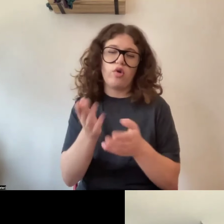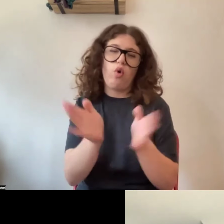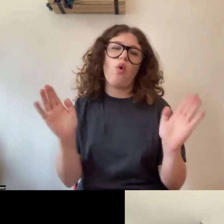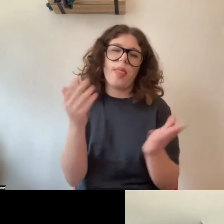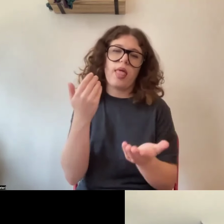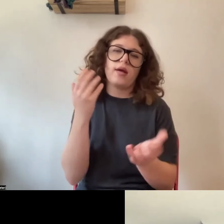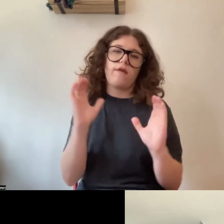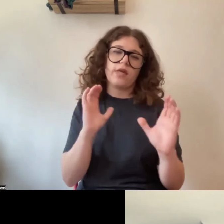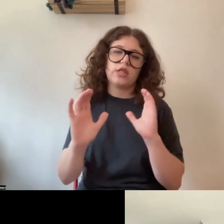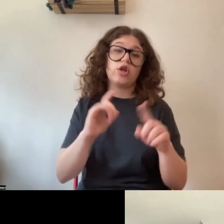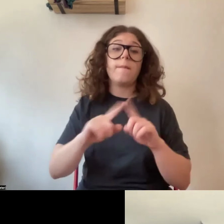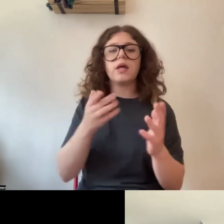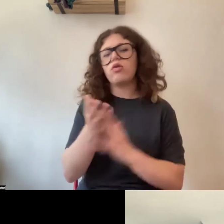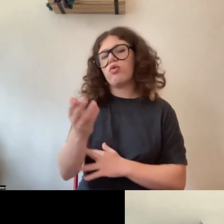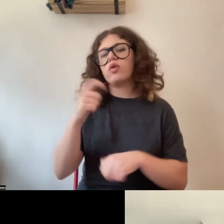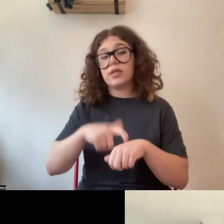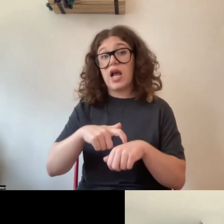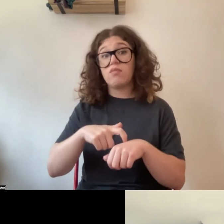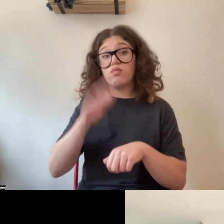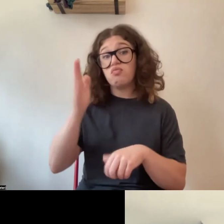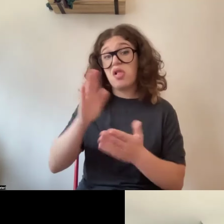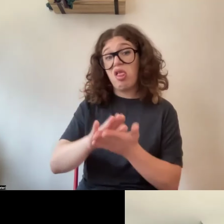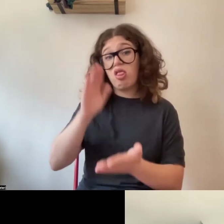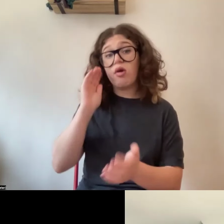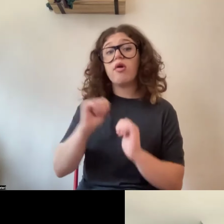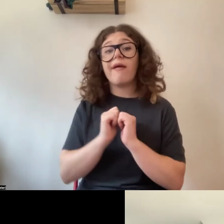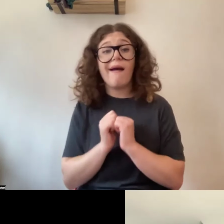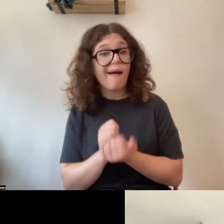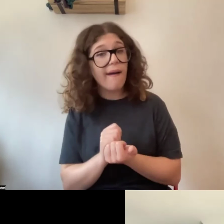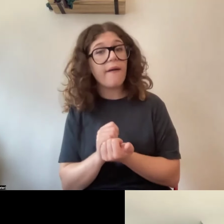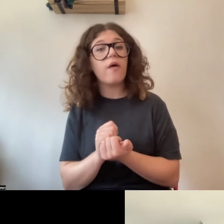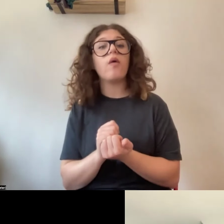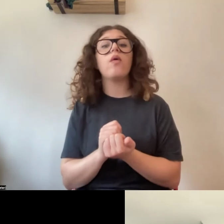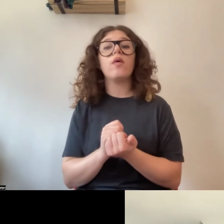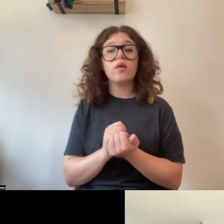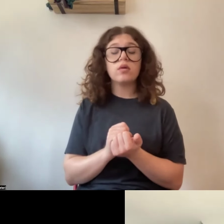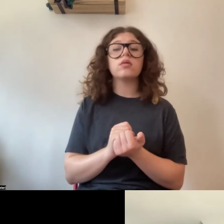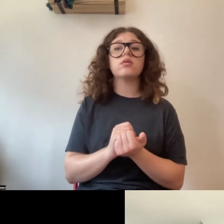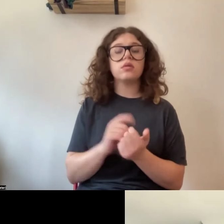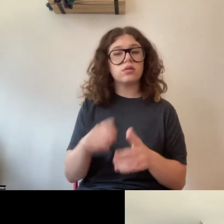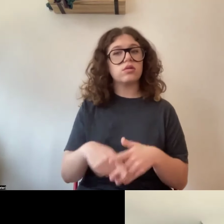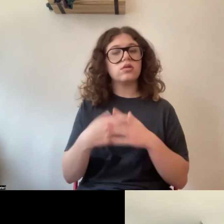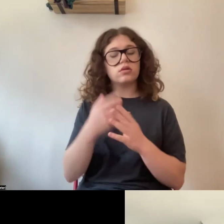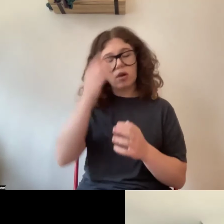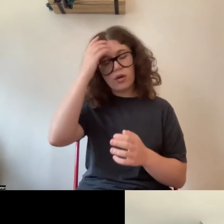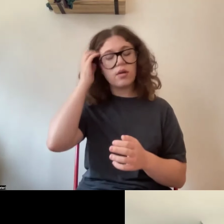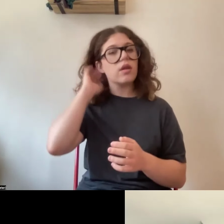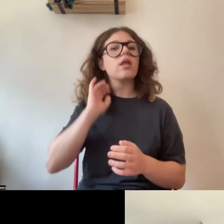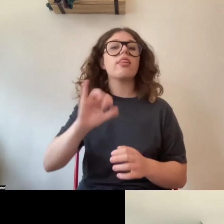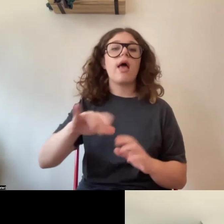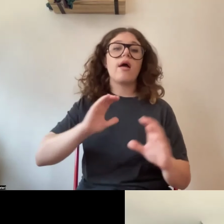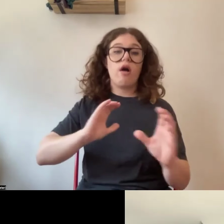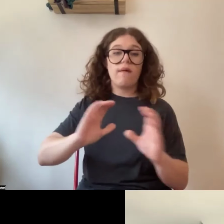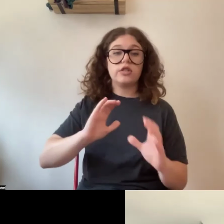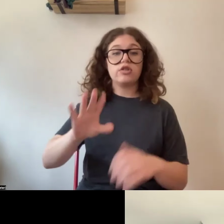through time, aprendiendo cómo entrarles a you la learn conversación, how uno to mismo va buscando start a astucias conversation. para You conversar find con ellos ways y of